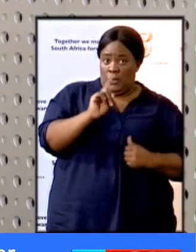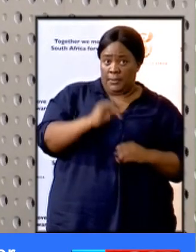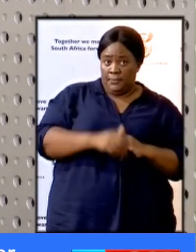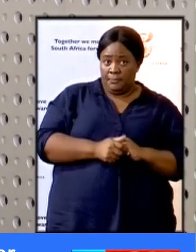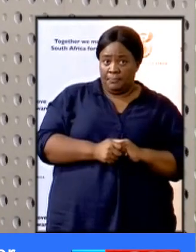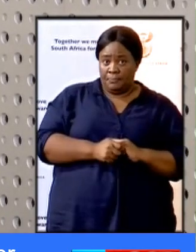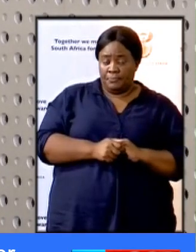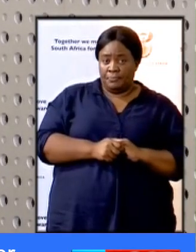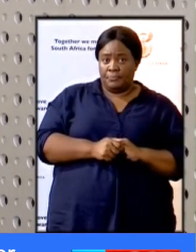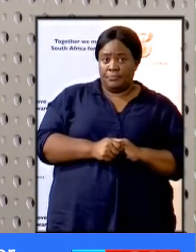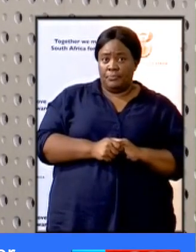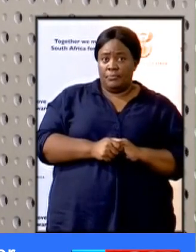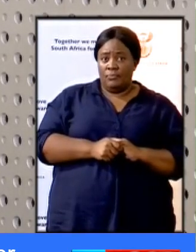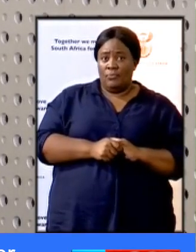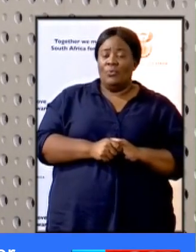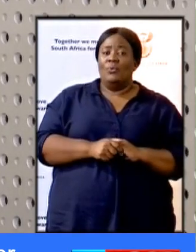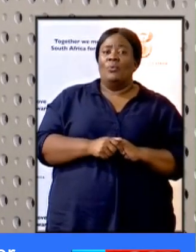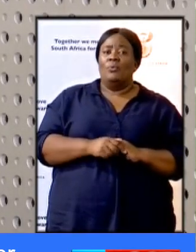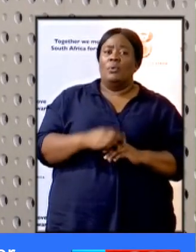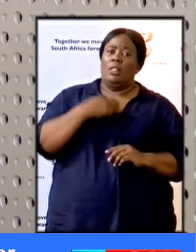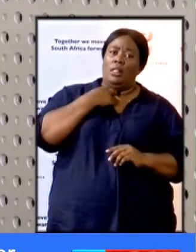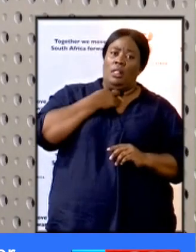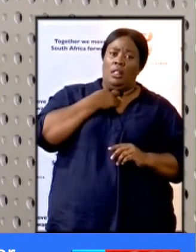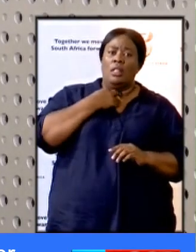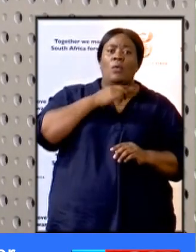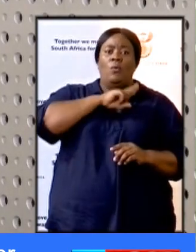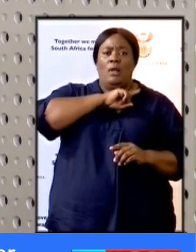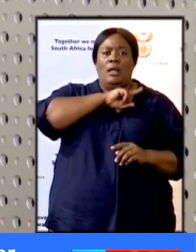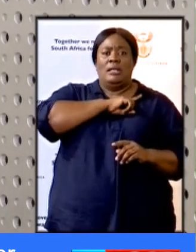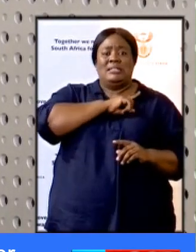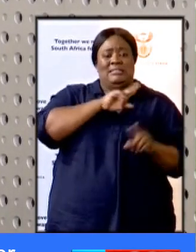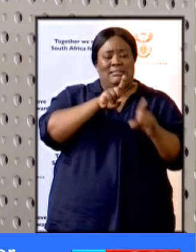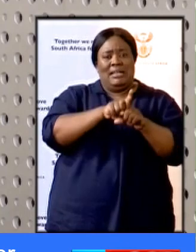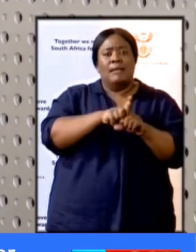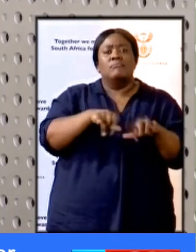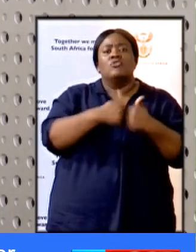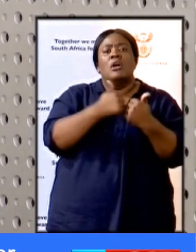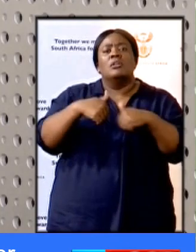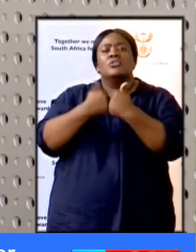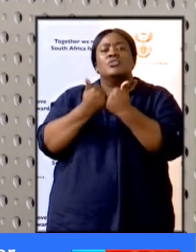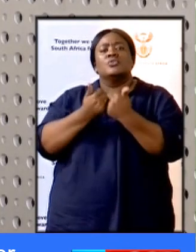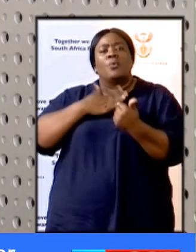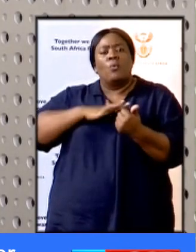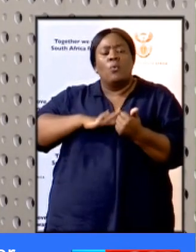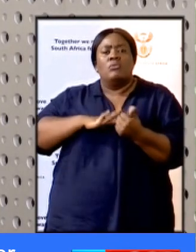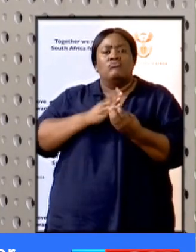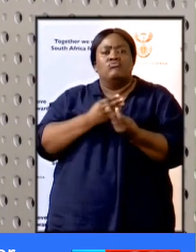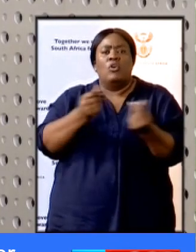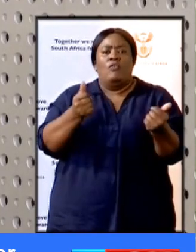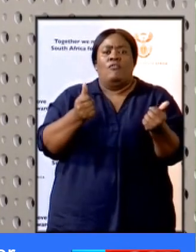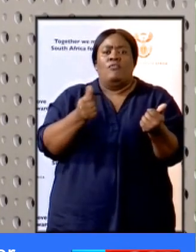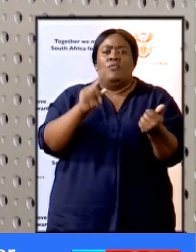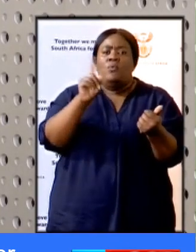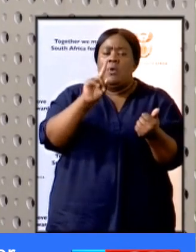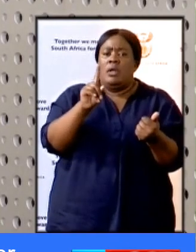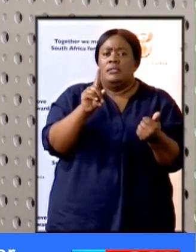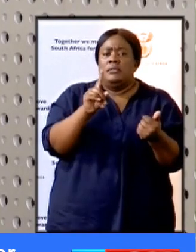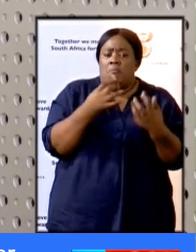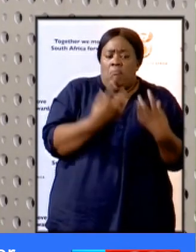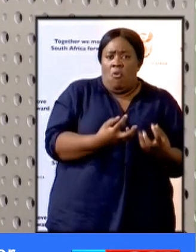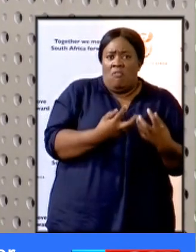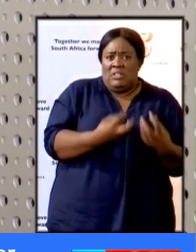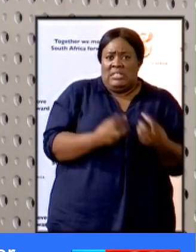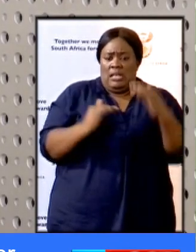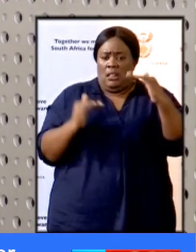are constrained by the very same challenges we seek to address, which is poverty, inequality, and